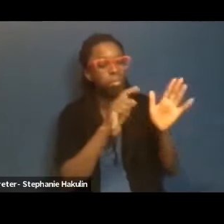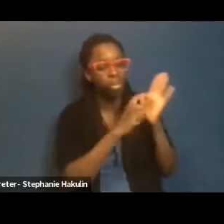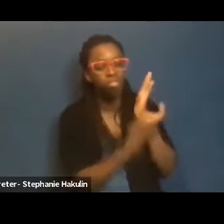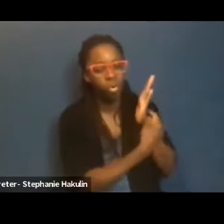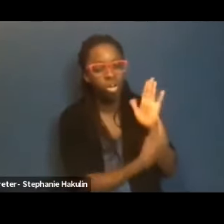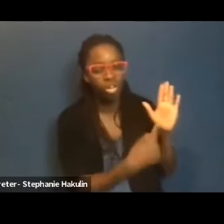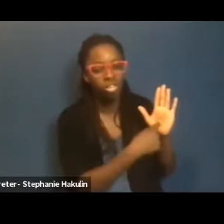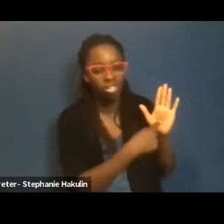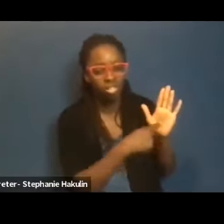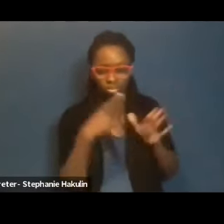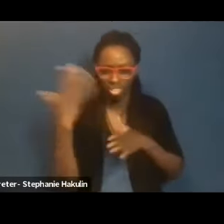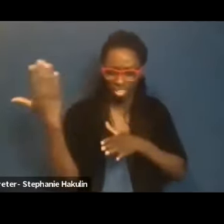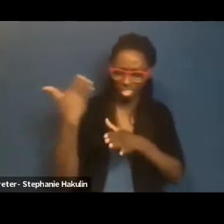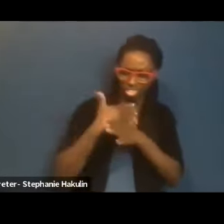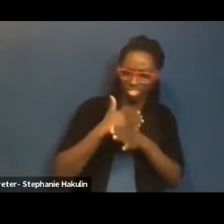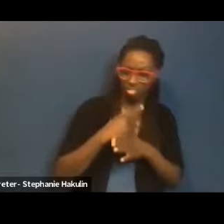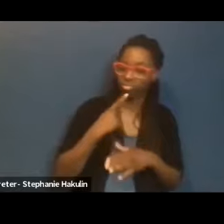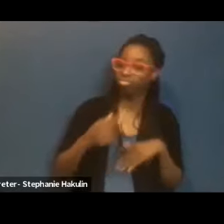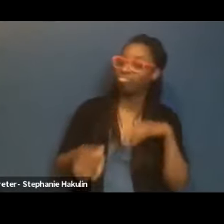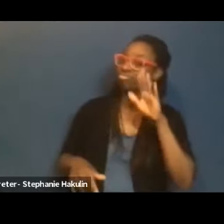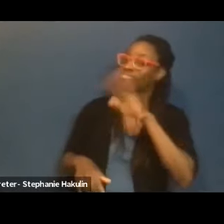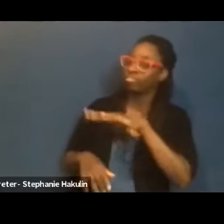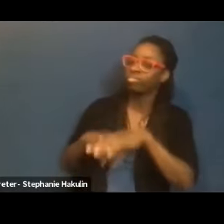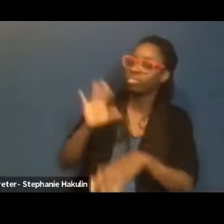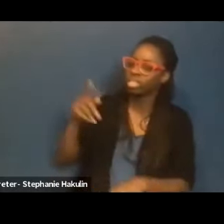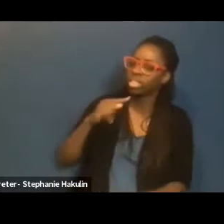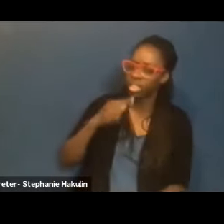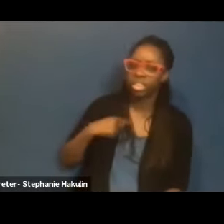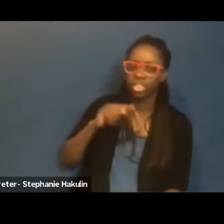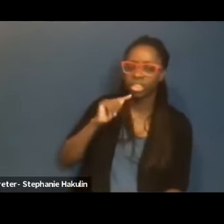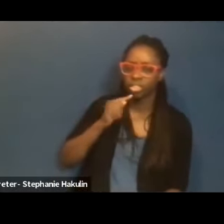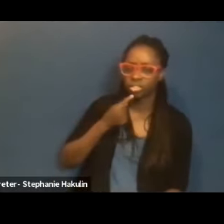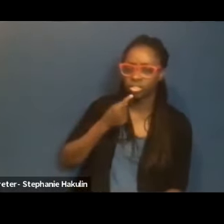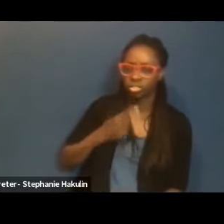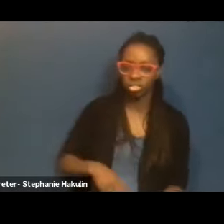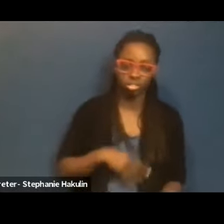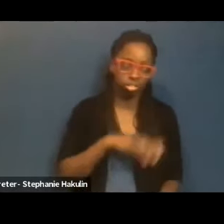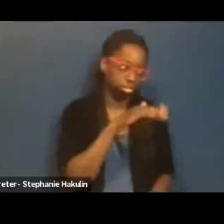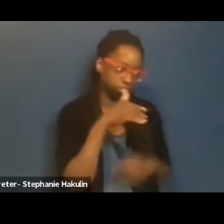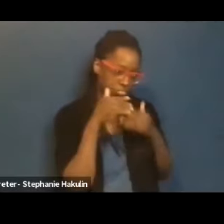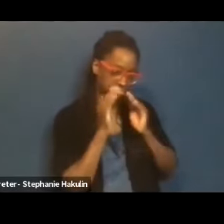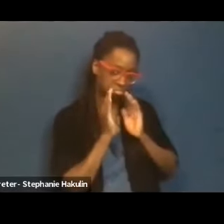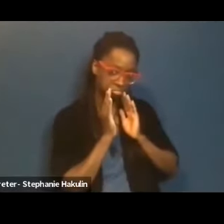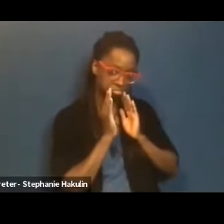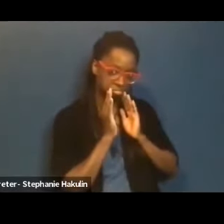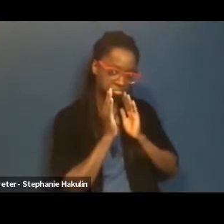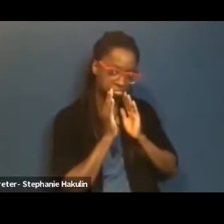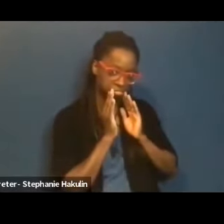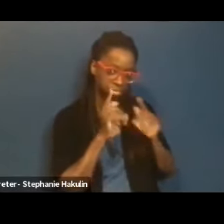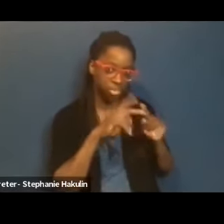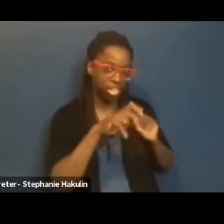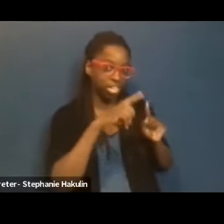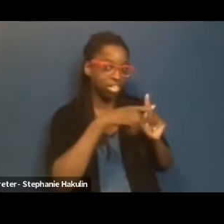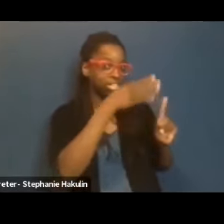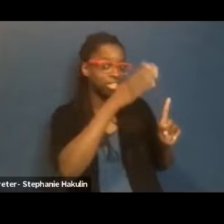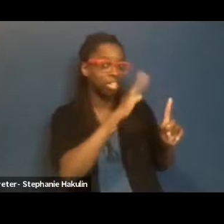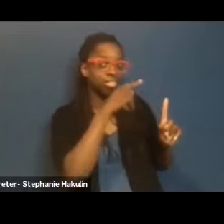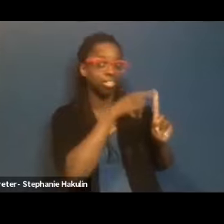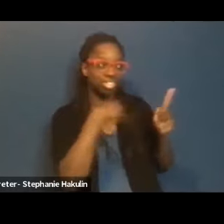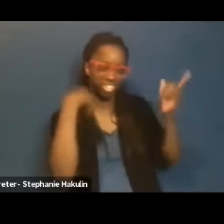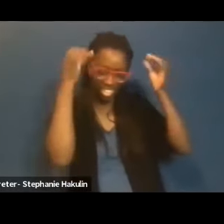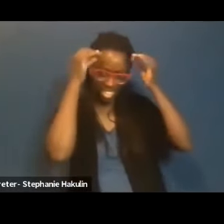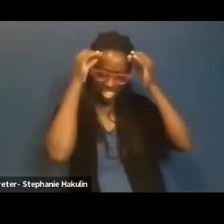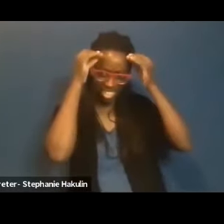serious. I frown because he is Icarus, but in my head, I smile because maybe it's okay for him to be